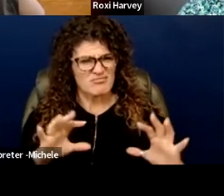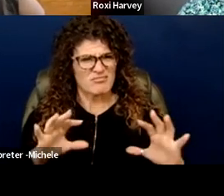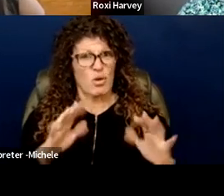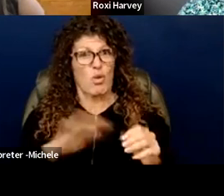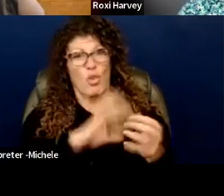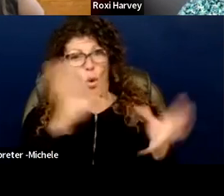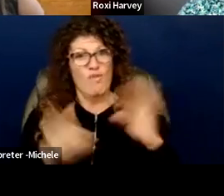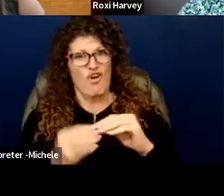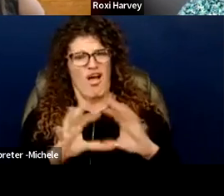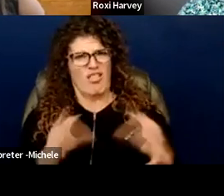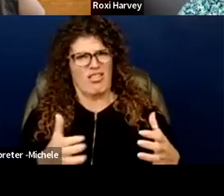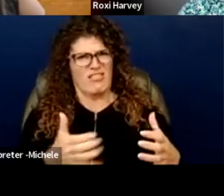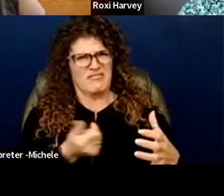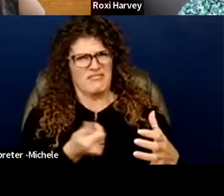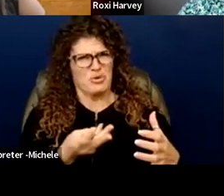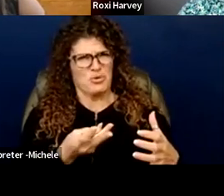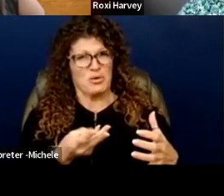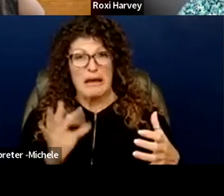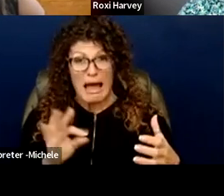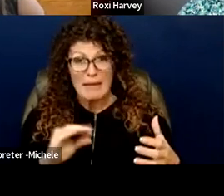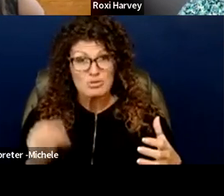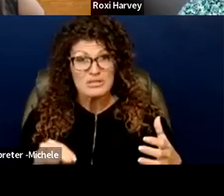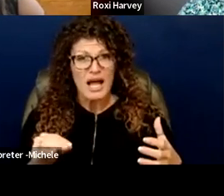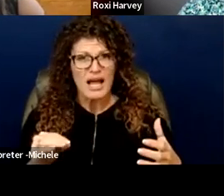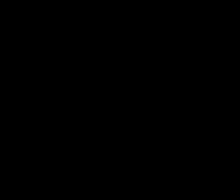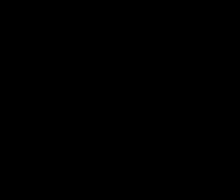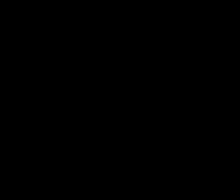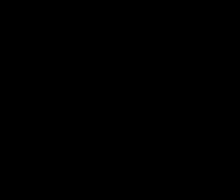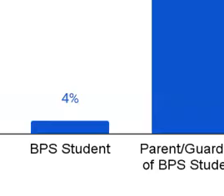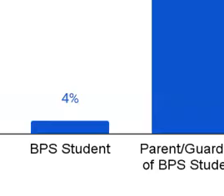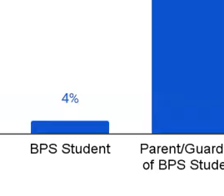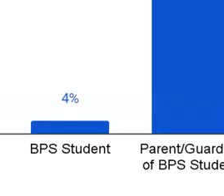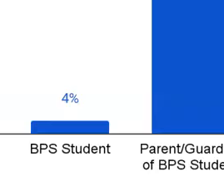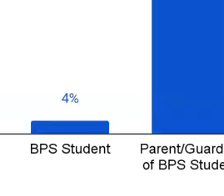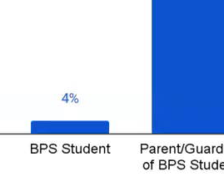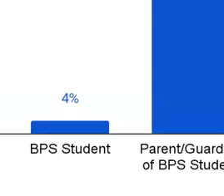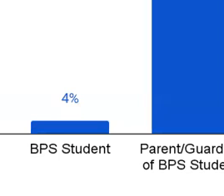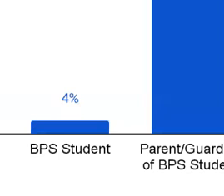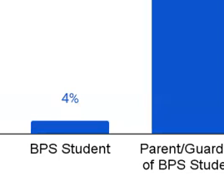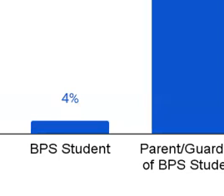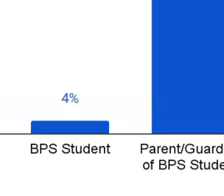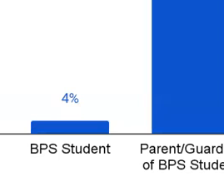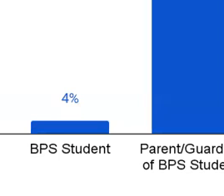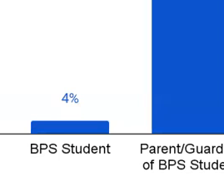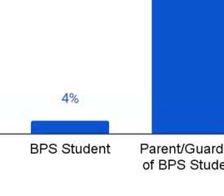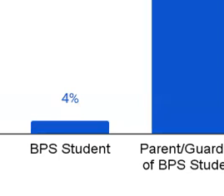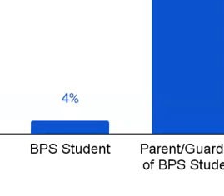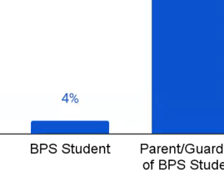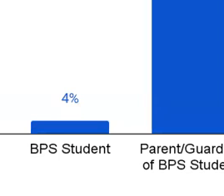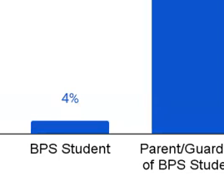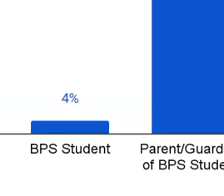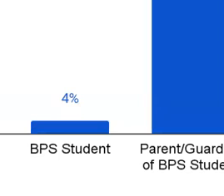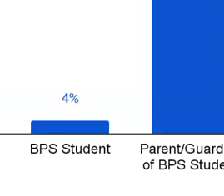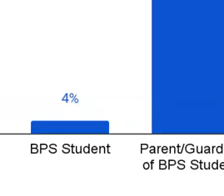size. So I wondered if you had disaggregated the data at all out to remove the